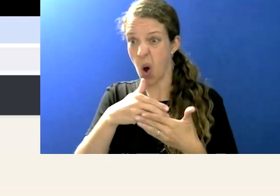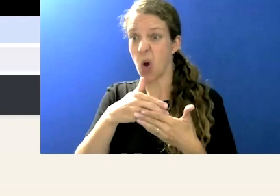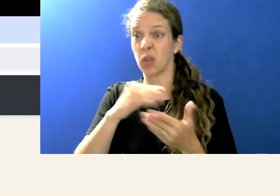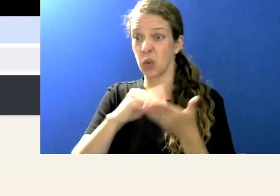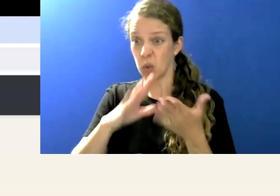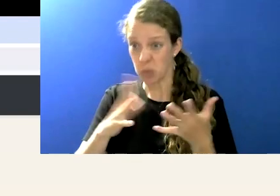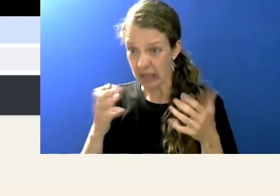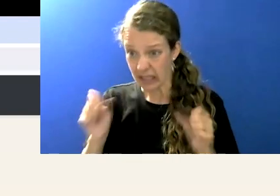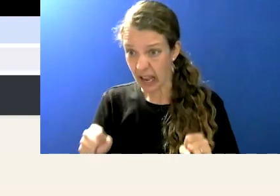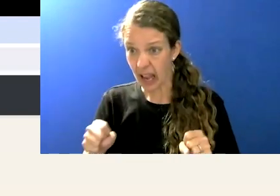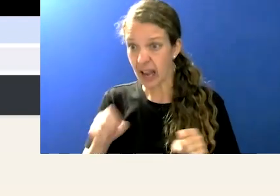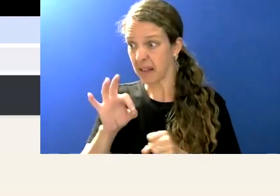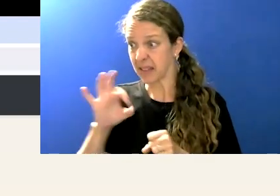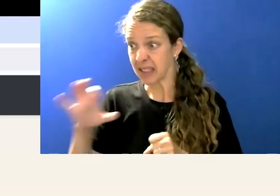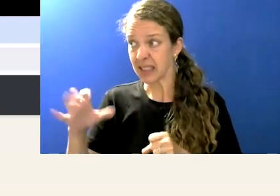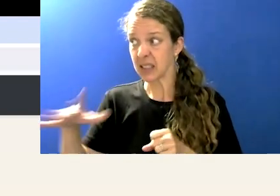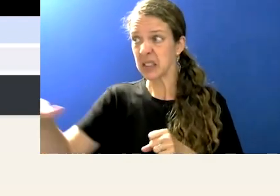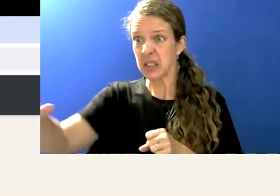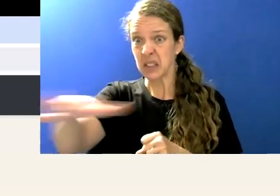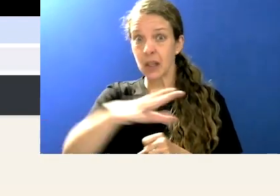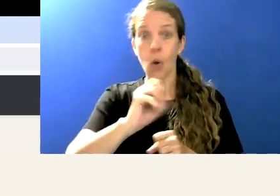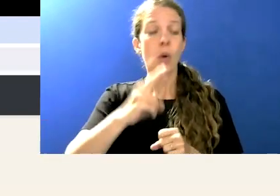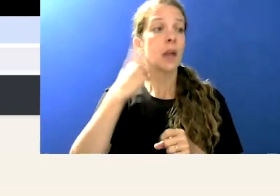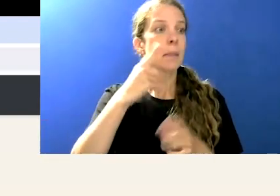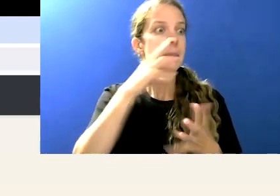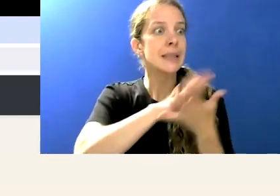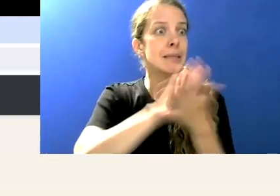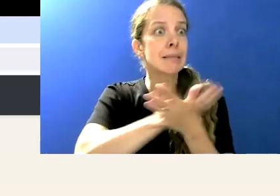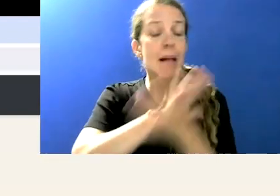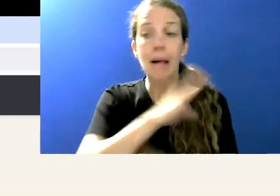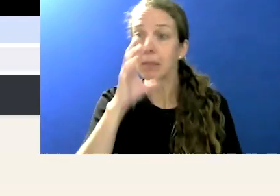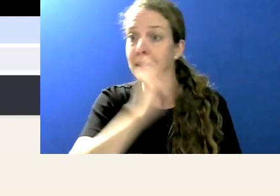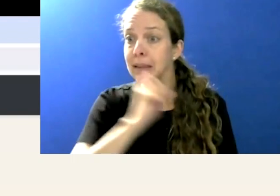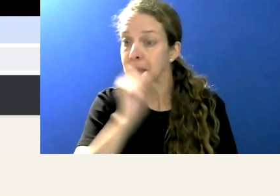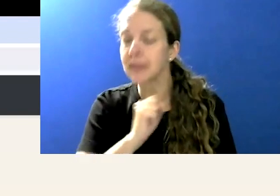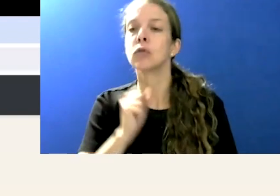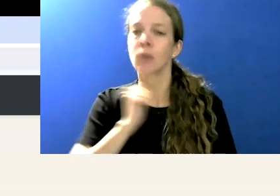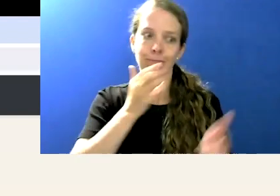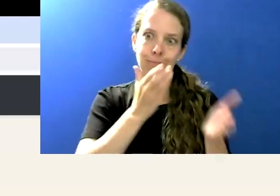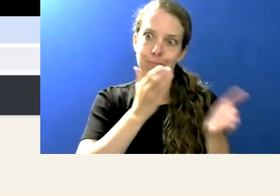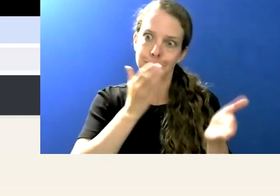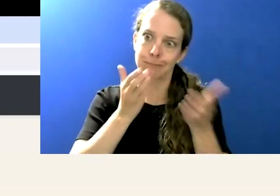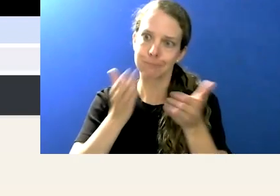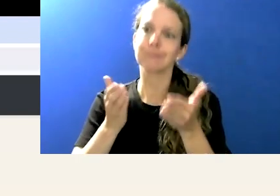or also all those other students that fall through the cracks and don't have all the services that the campus offers.